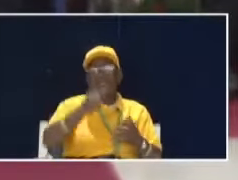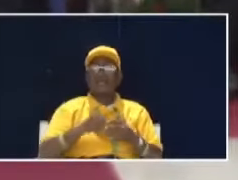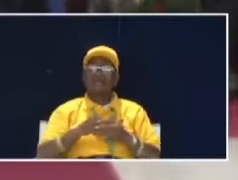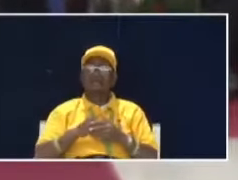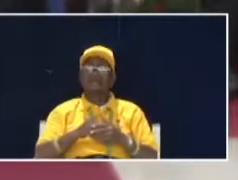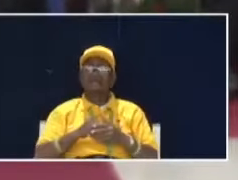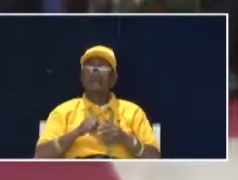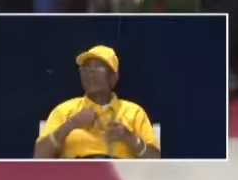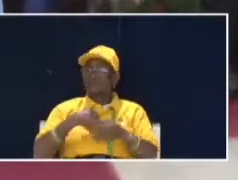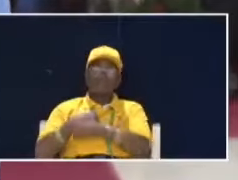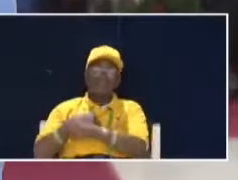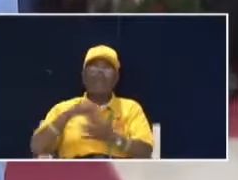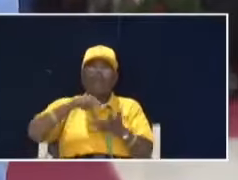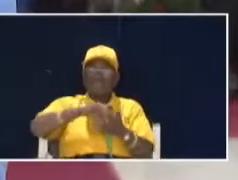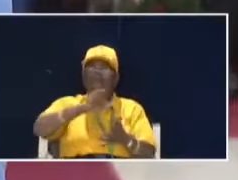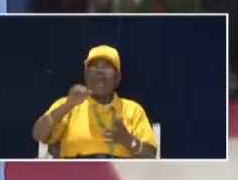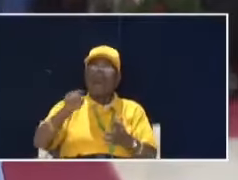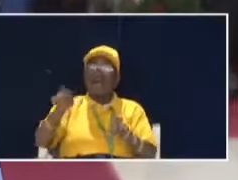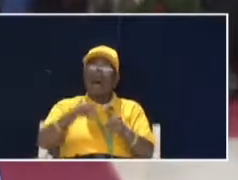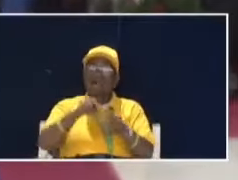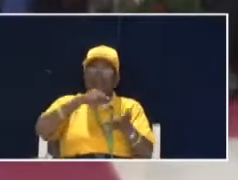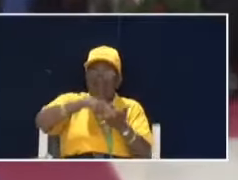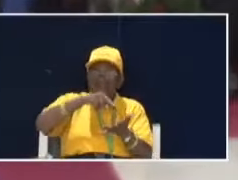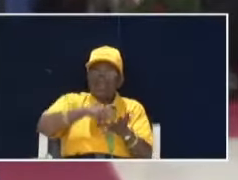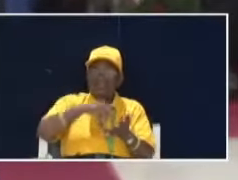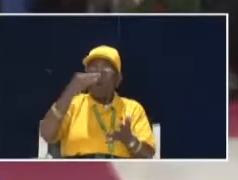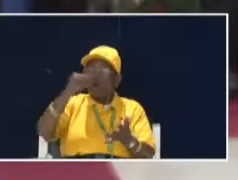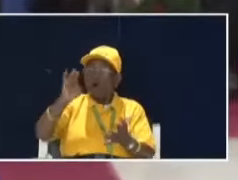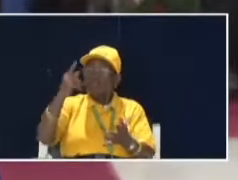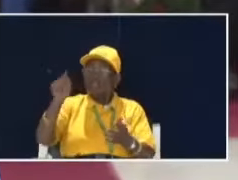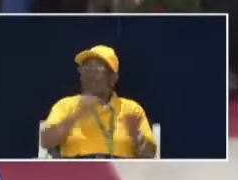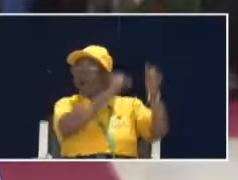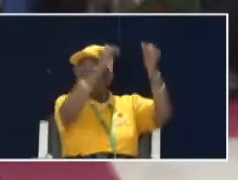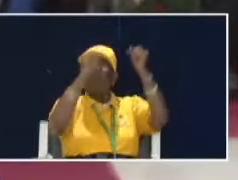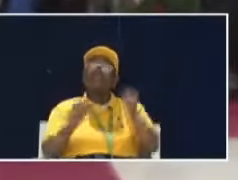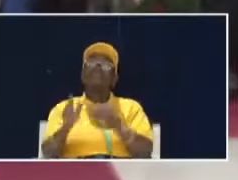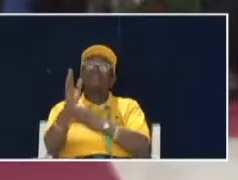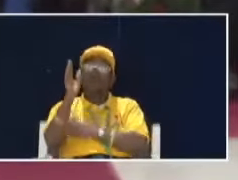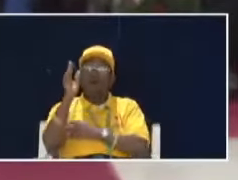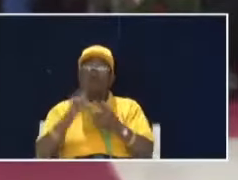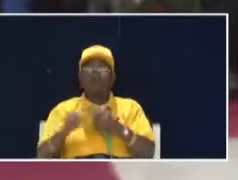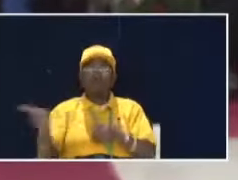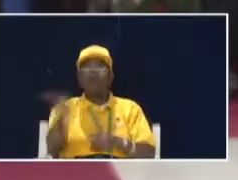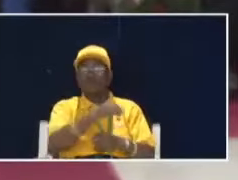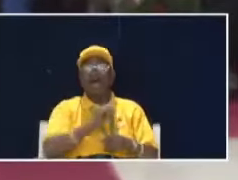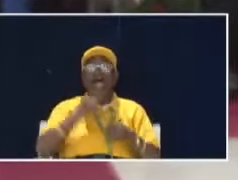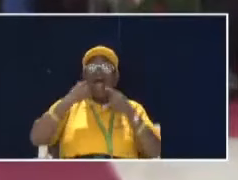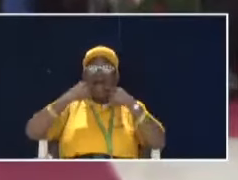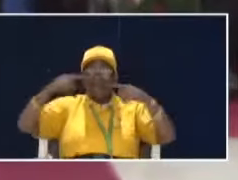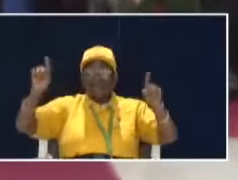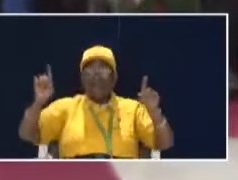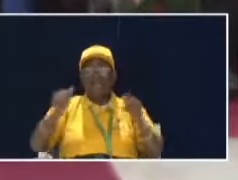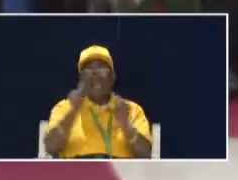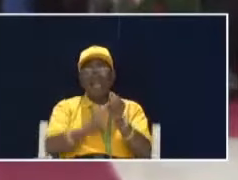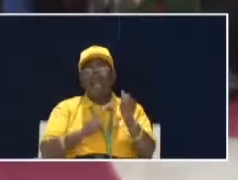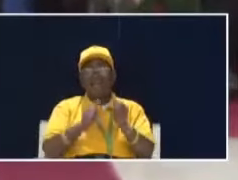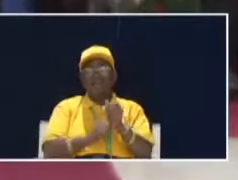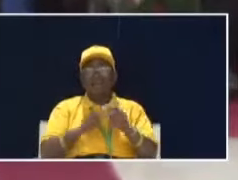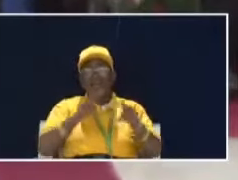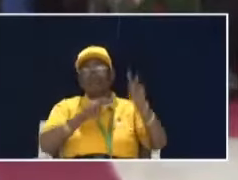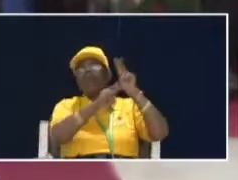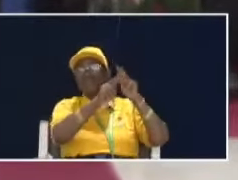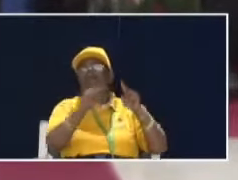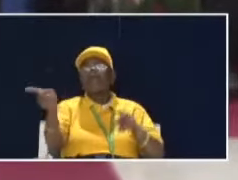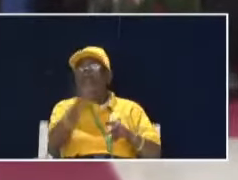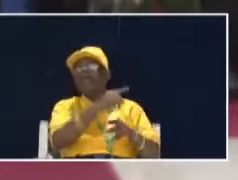I'm standing as a representative of the Almighty God to you, and I hereby decree every prophecy you